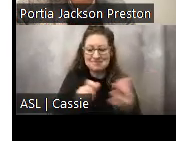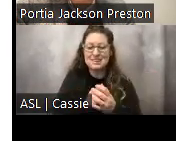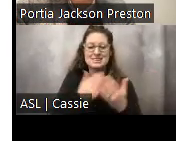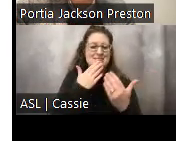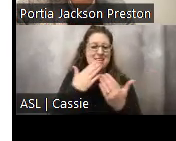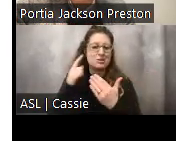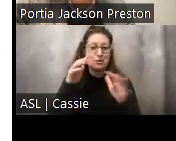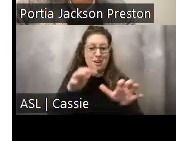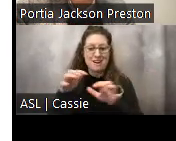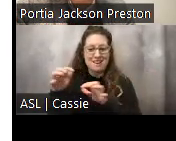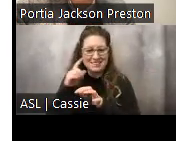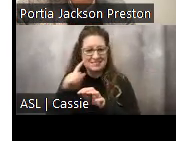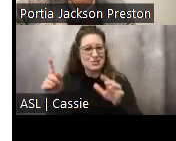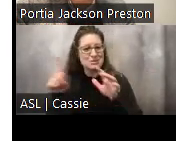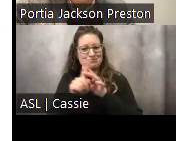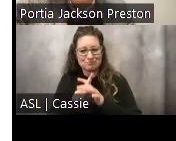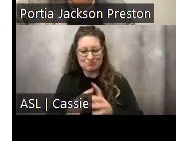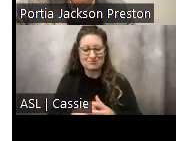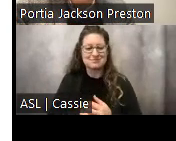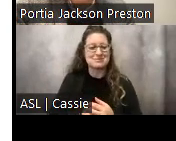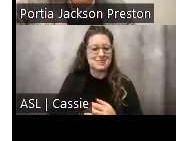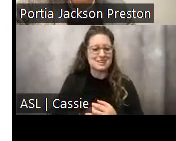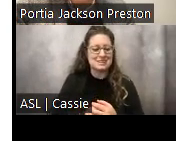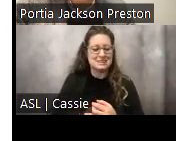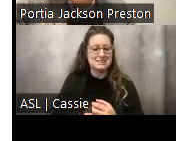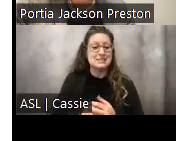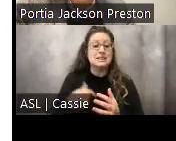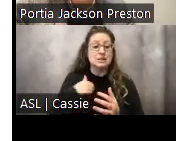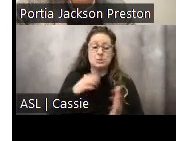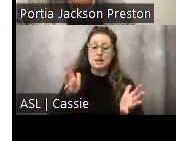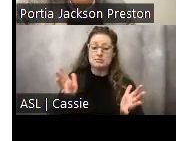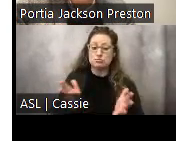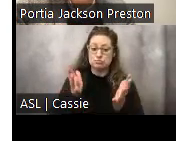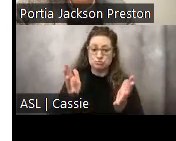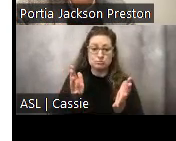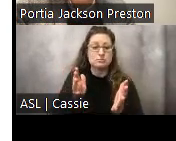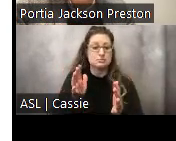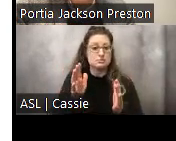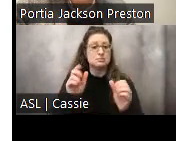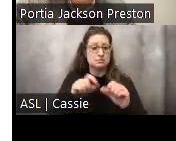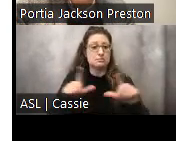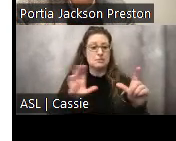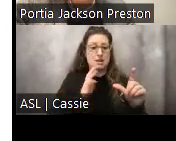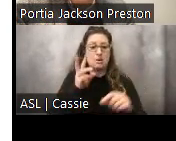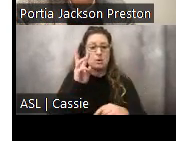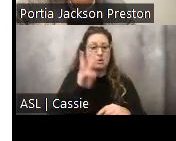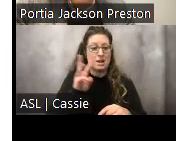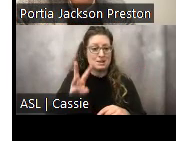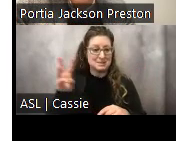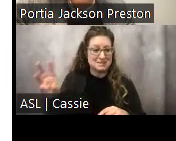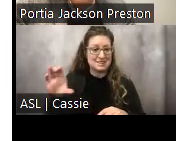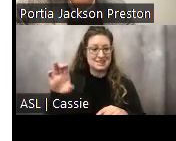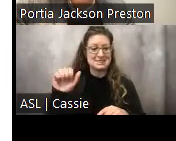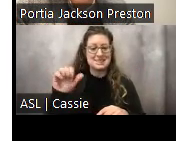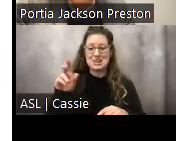audience members. We encourage you to visit the CEACR website. I just put that in the